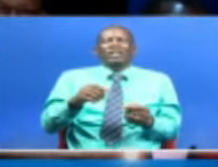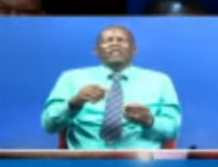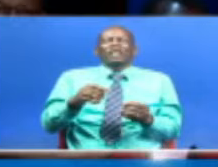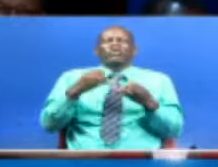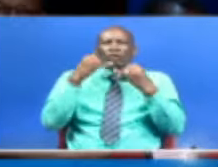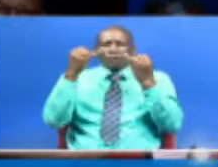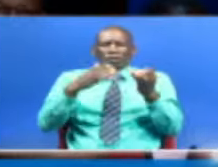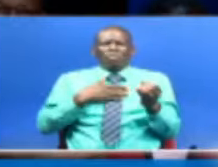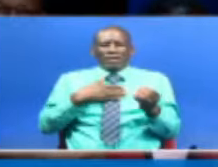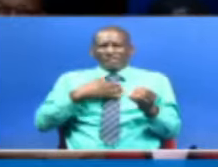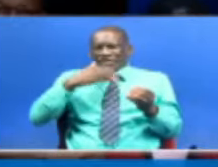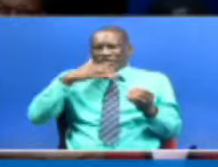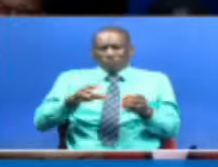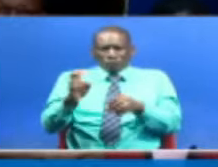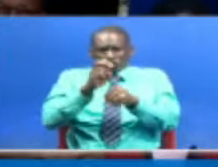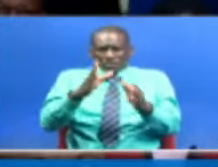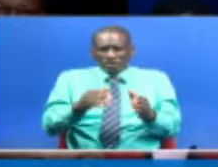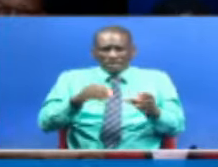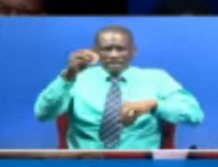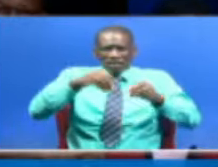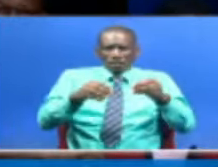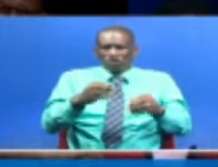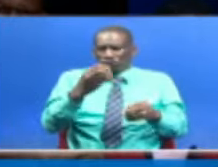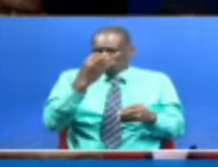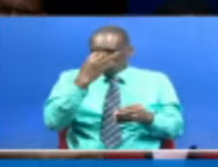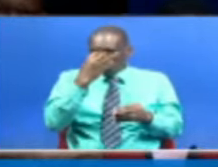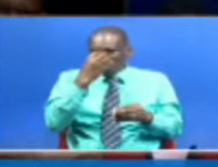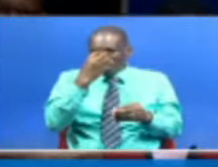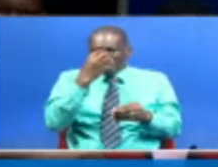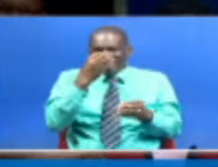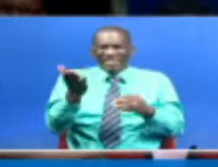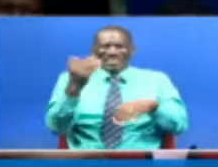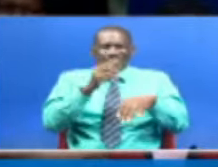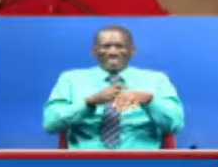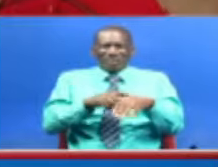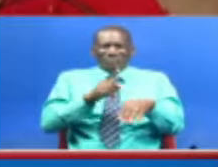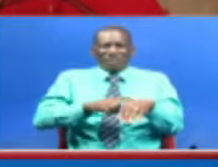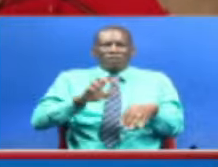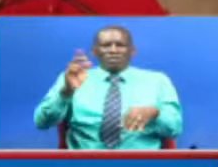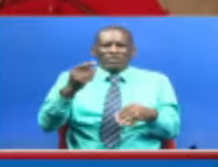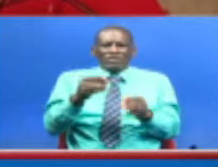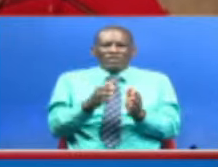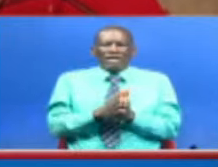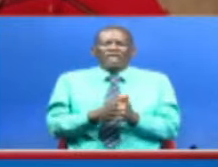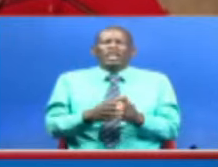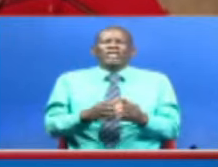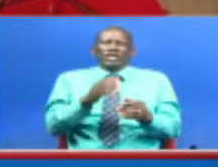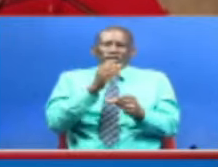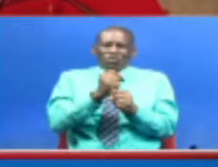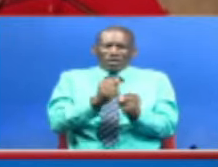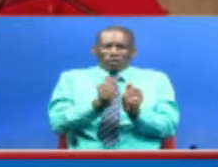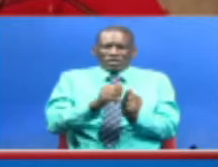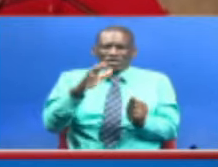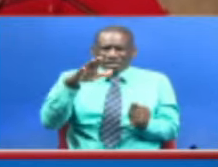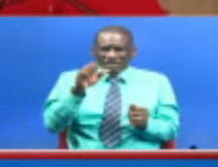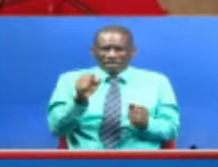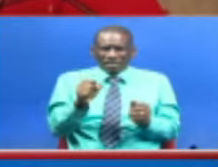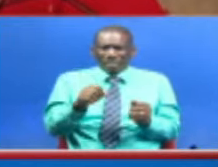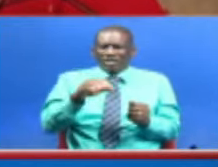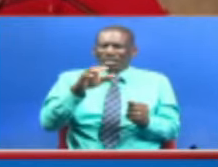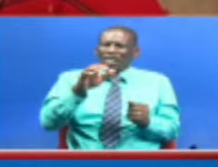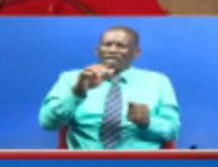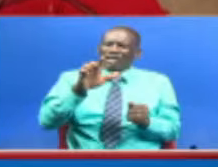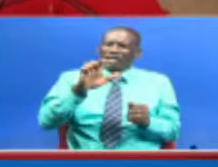was one of the observers in the election of Ruto the other time, our president. And he worked with CS. Leon just